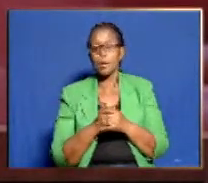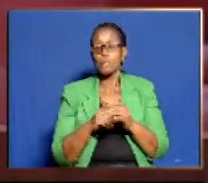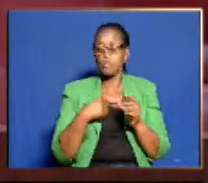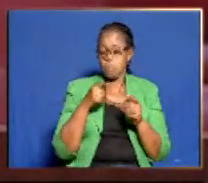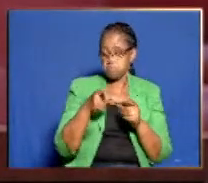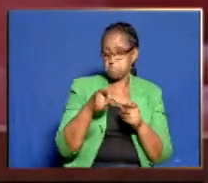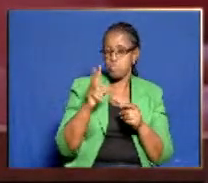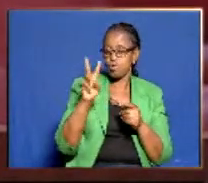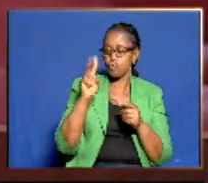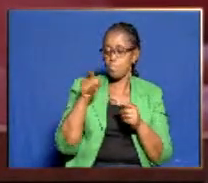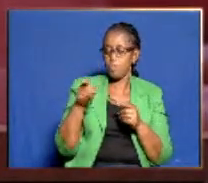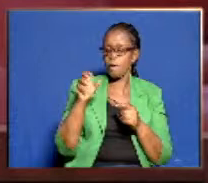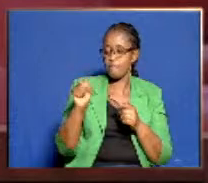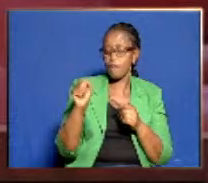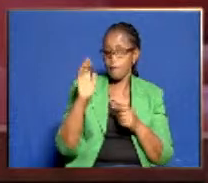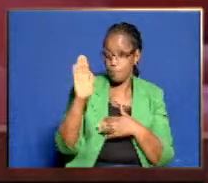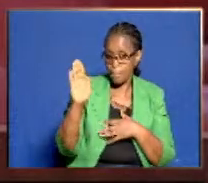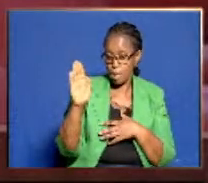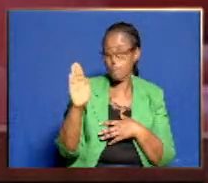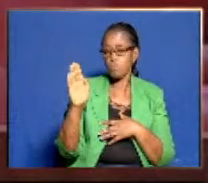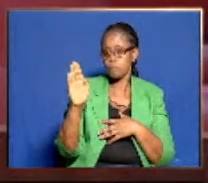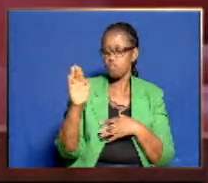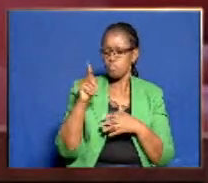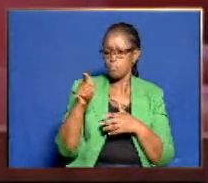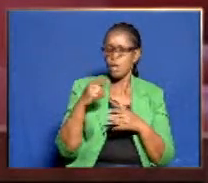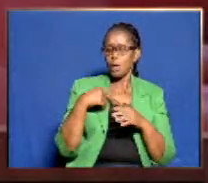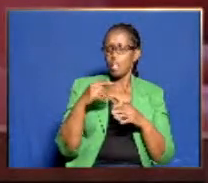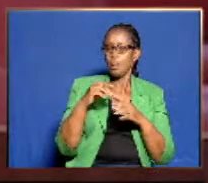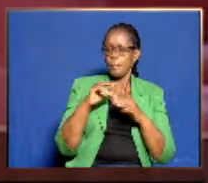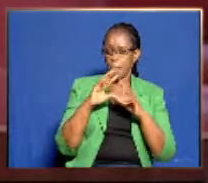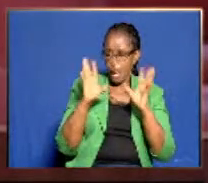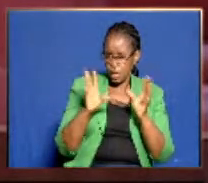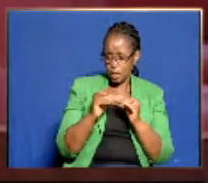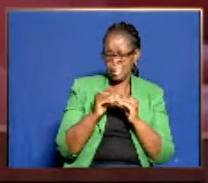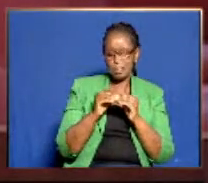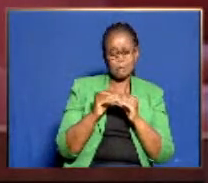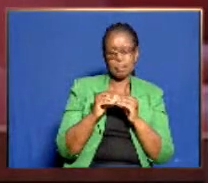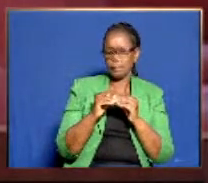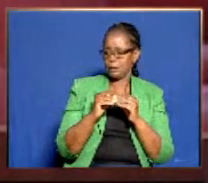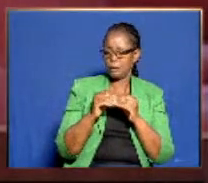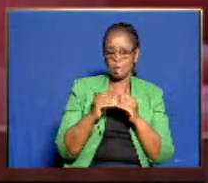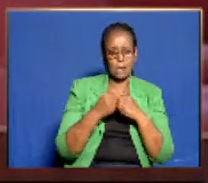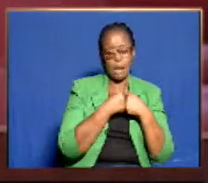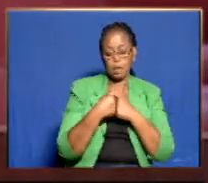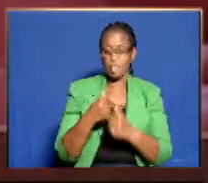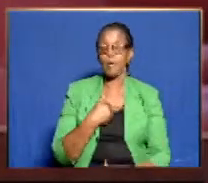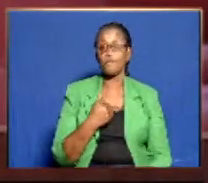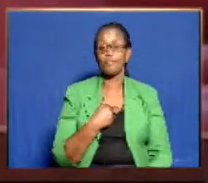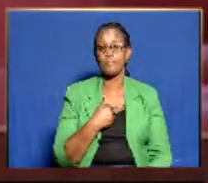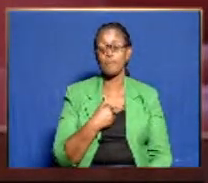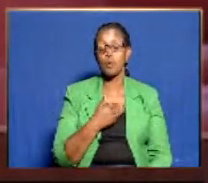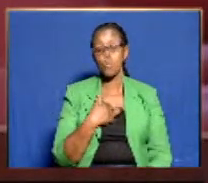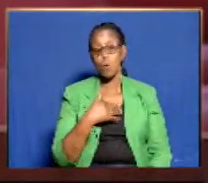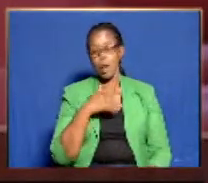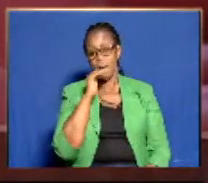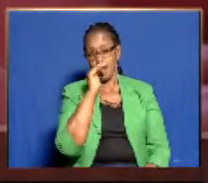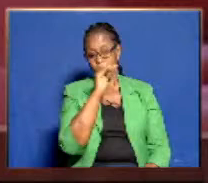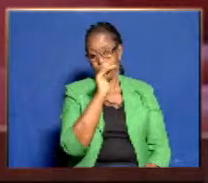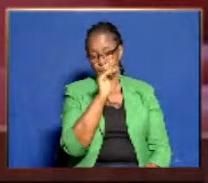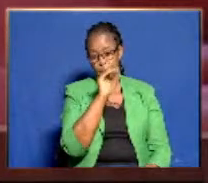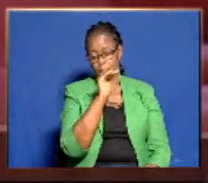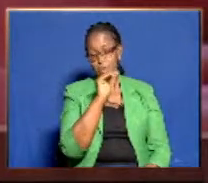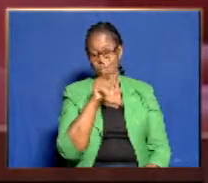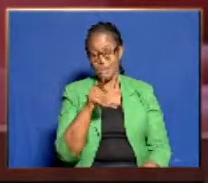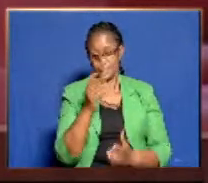billion, the agency still faces budgetary constraints like any other agency. We implore upon the service to deliver with